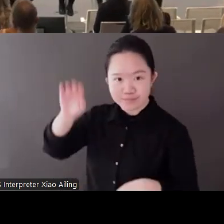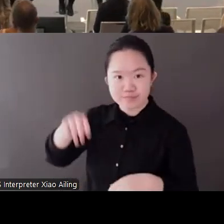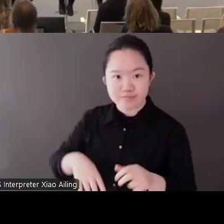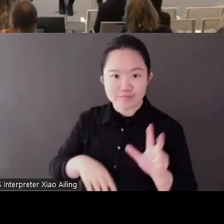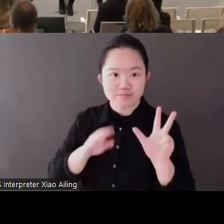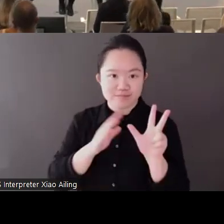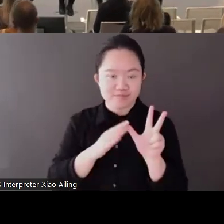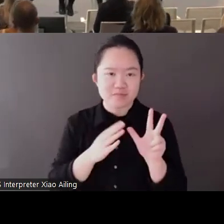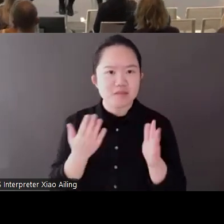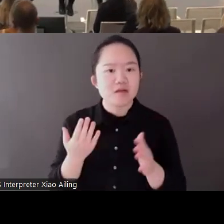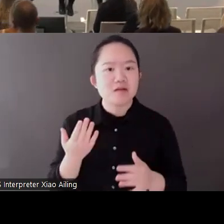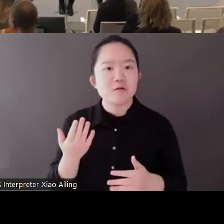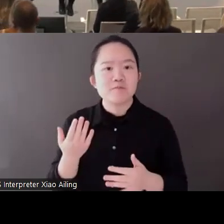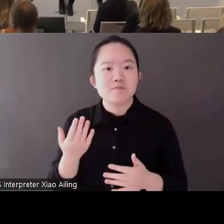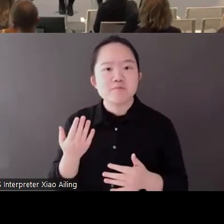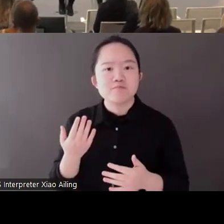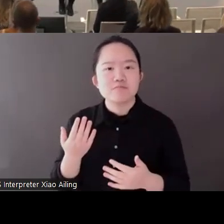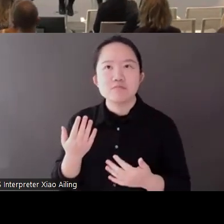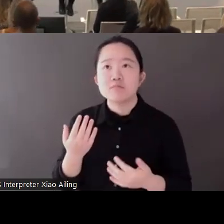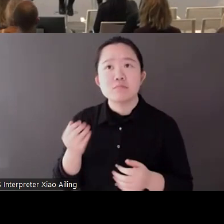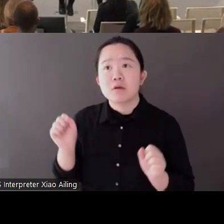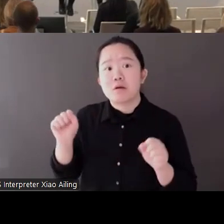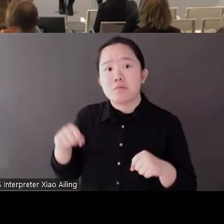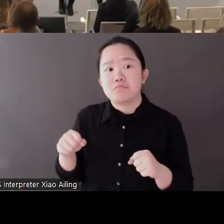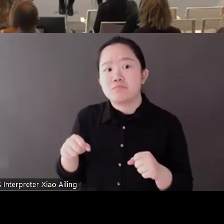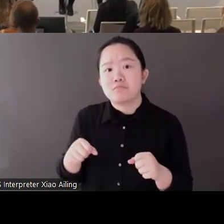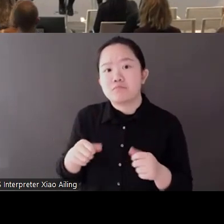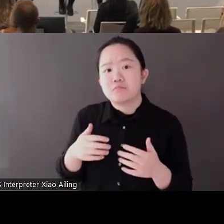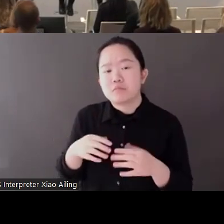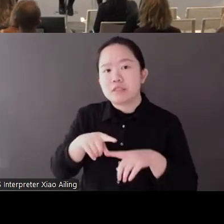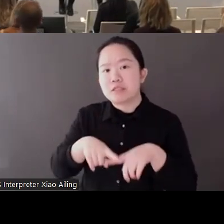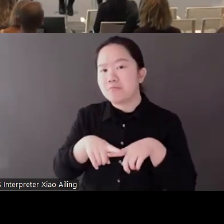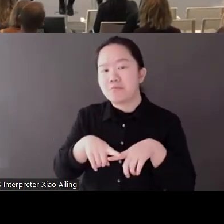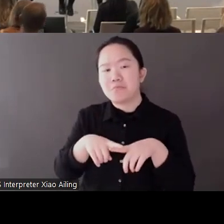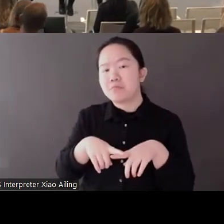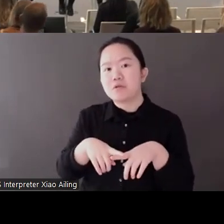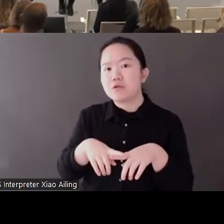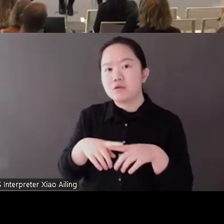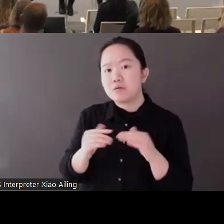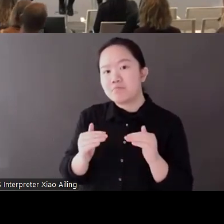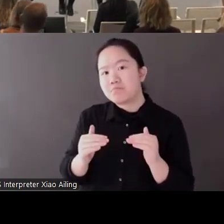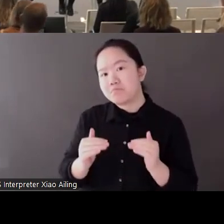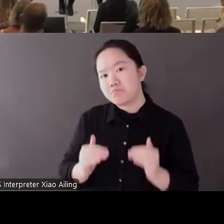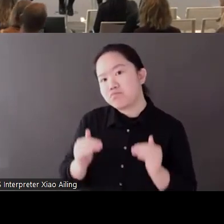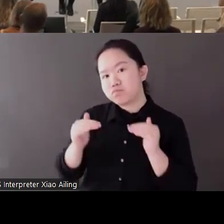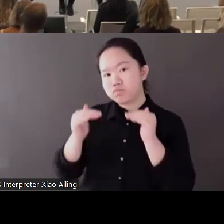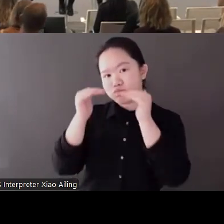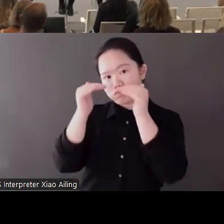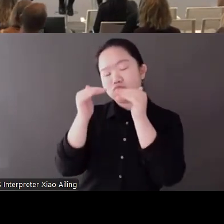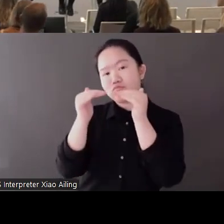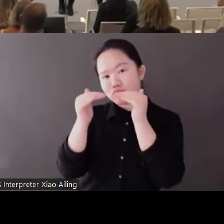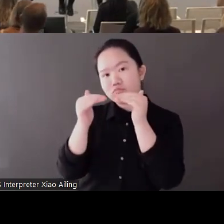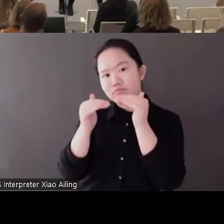lower amount of seats to the going this ladder up, and